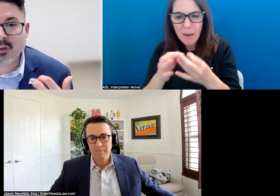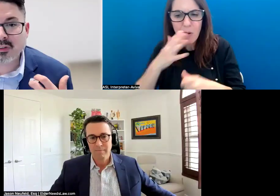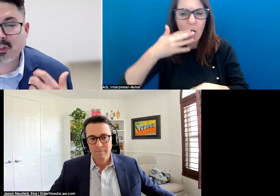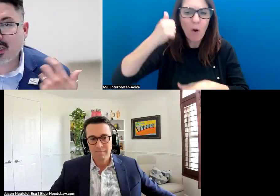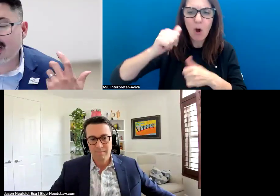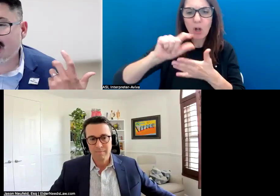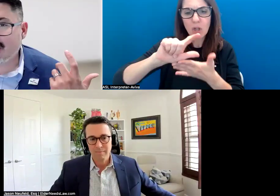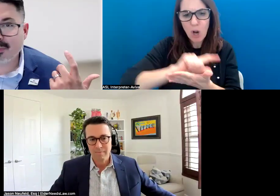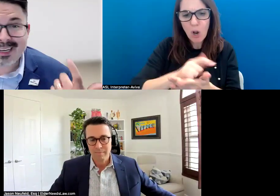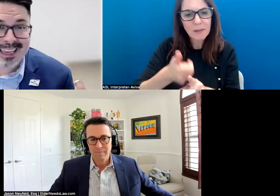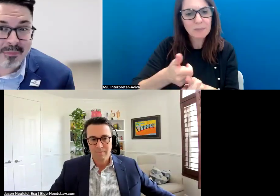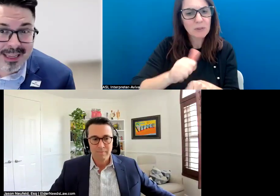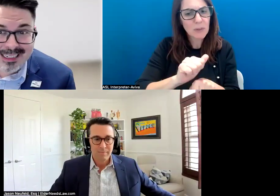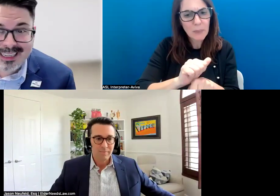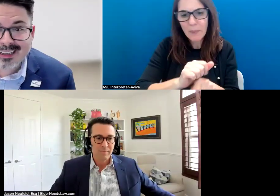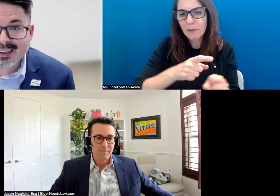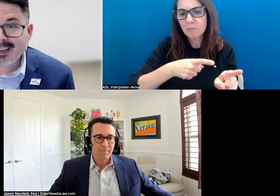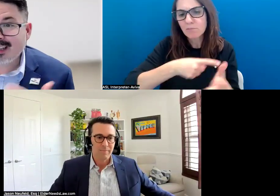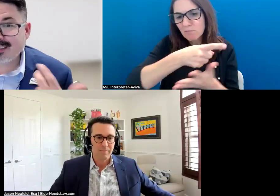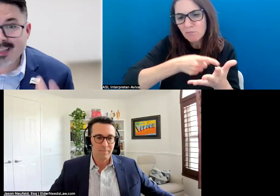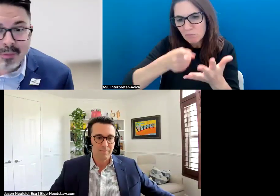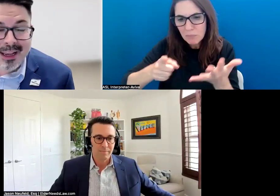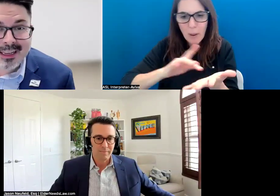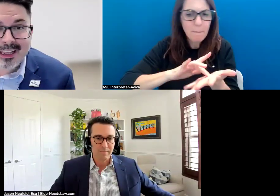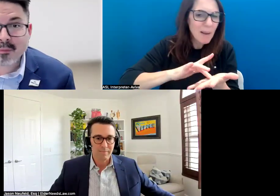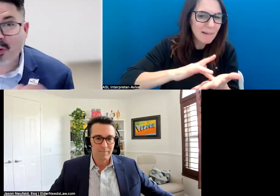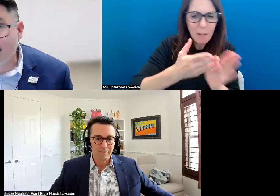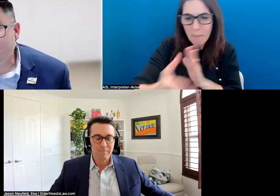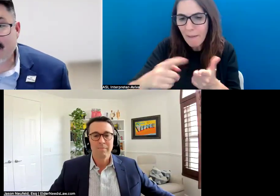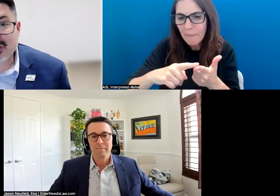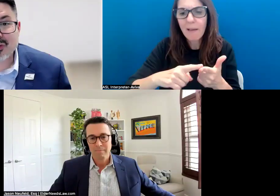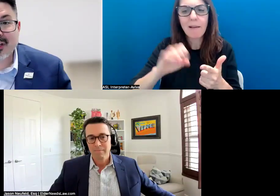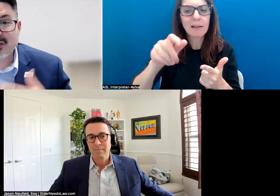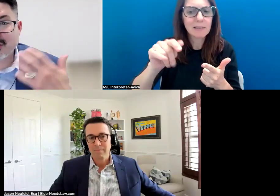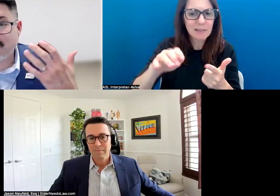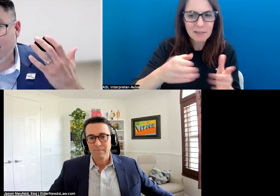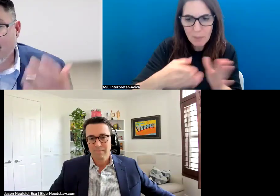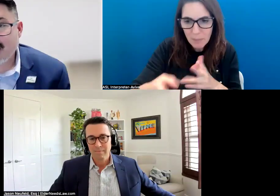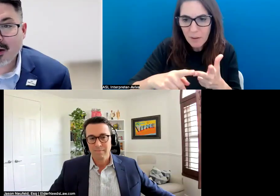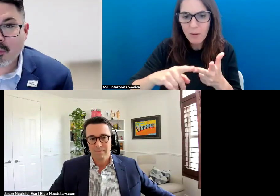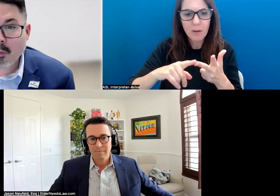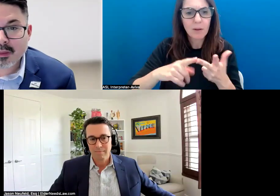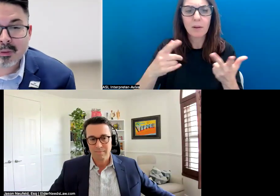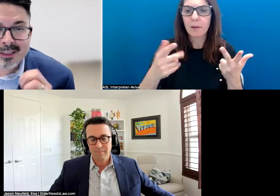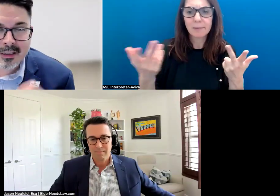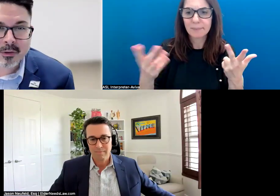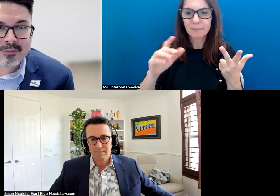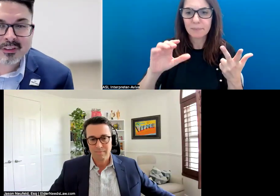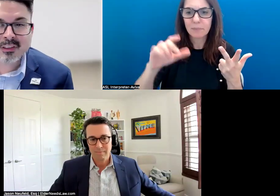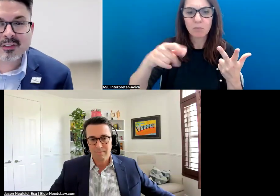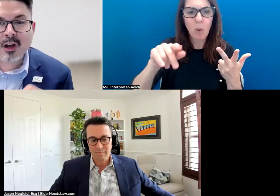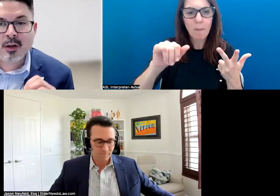Jason works includes Medicaid planning, estate planning, probate administration, with a